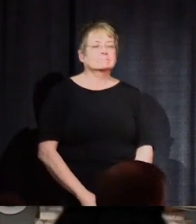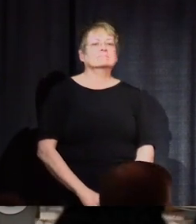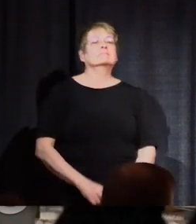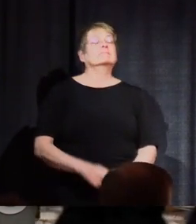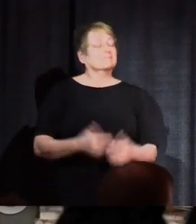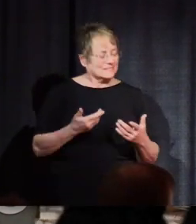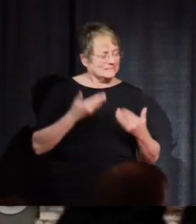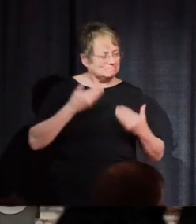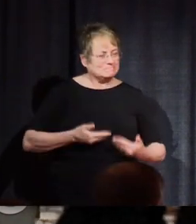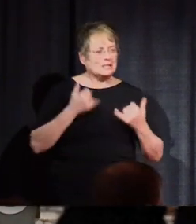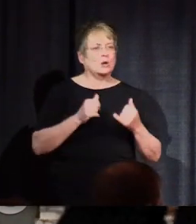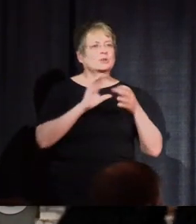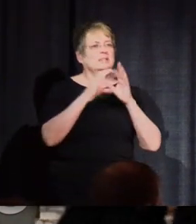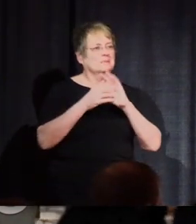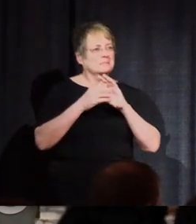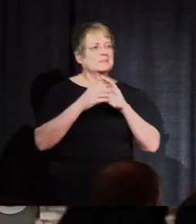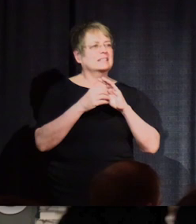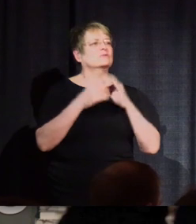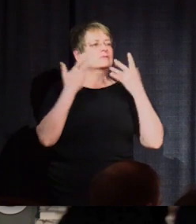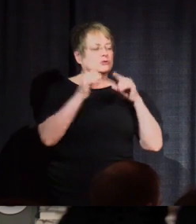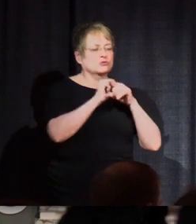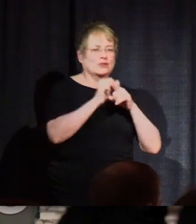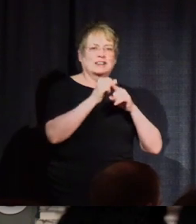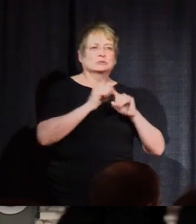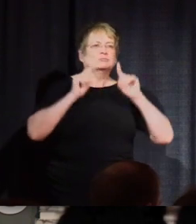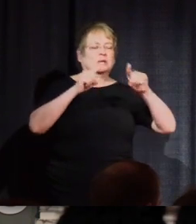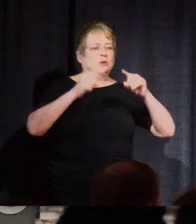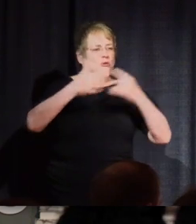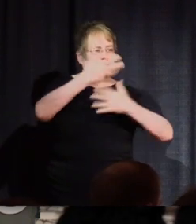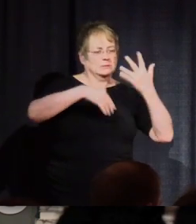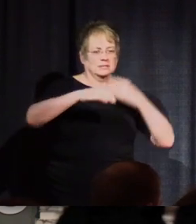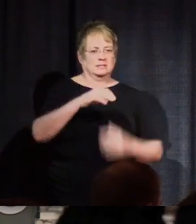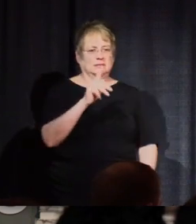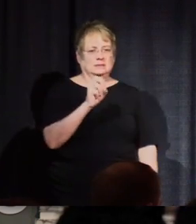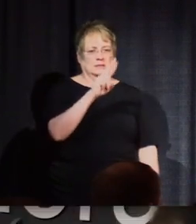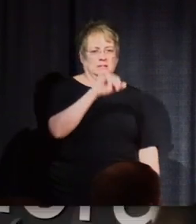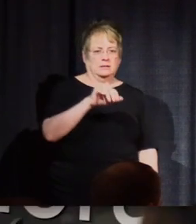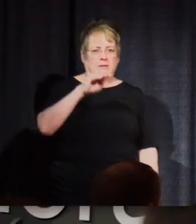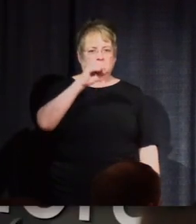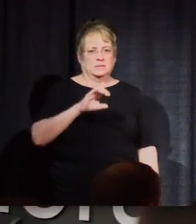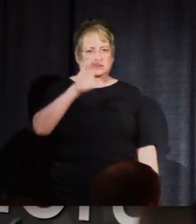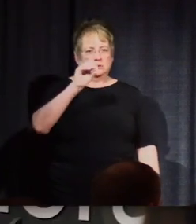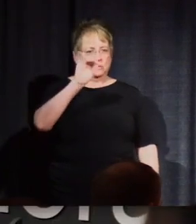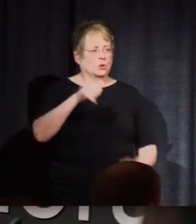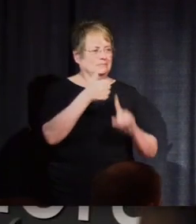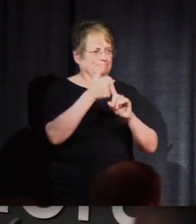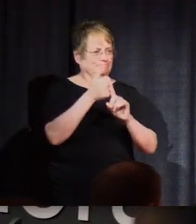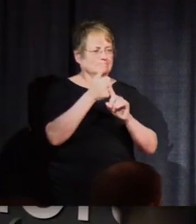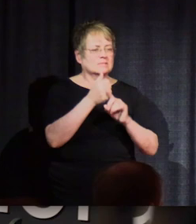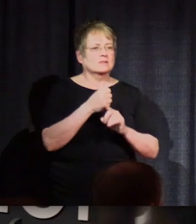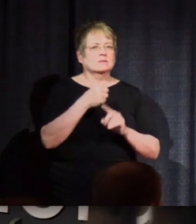as an olympian i attend a celebration following the trials carrie mccoy two-time olympian walks up to